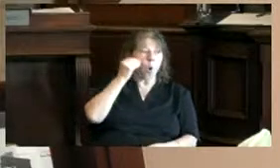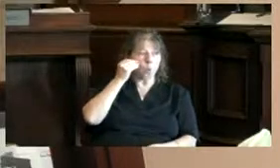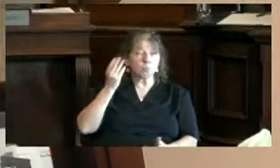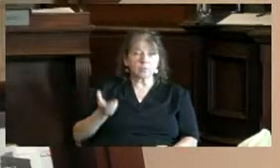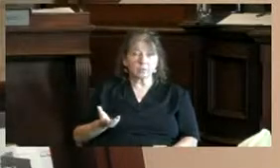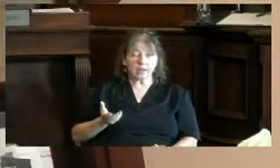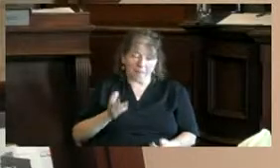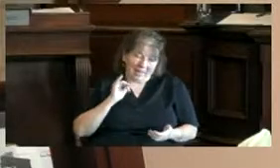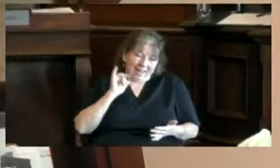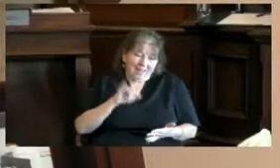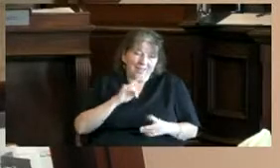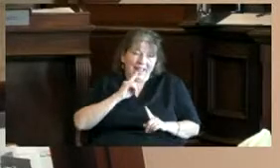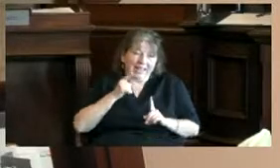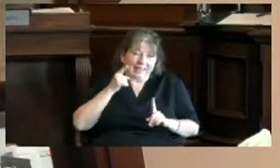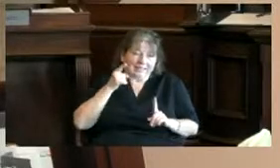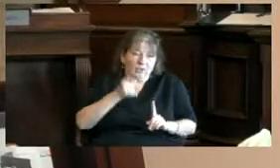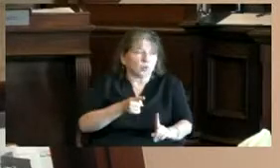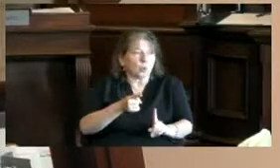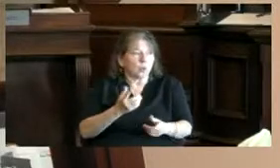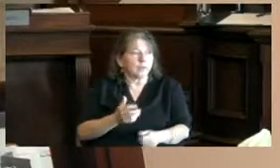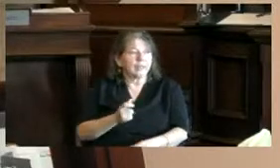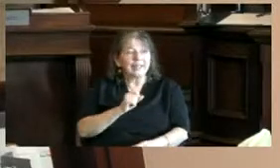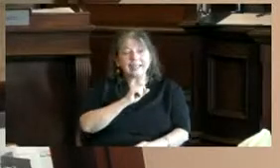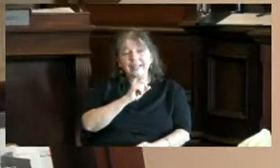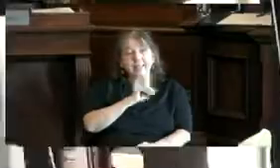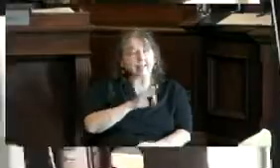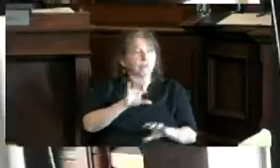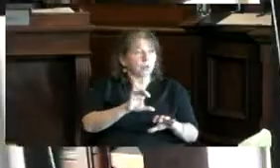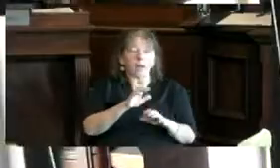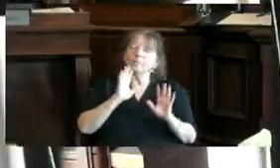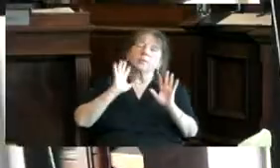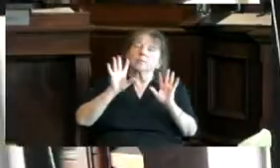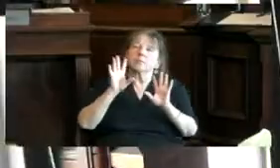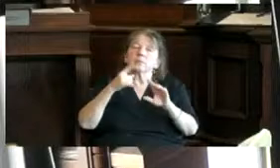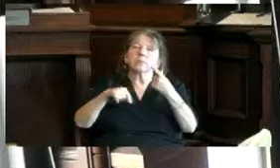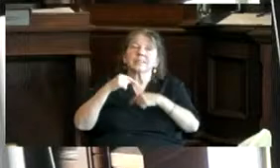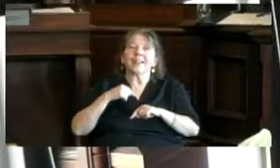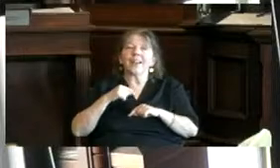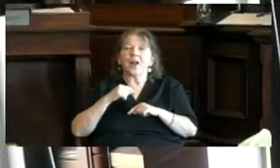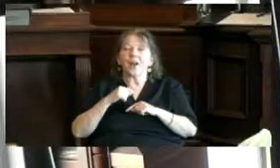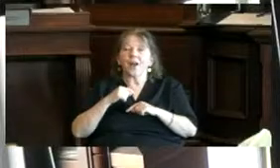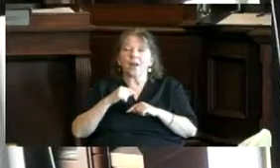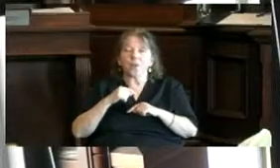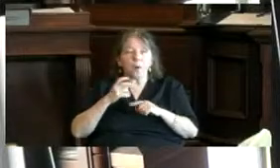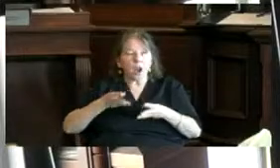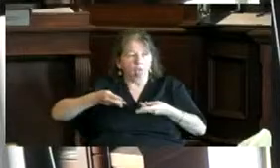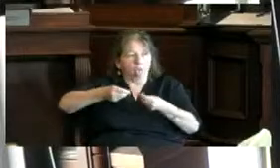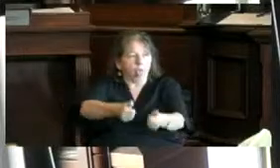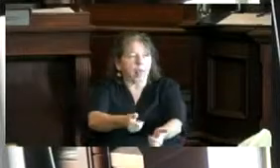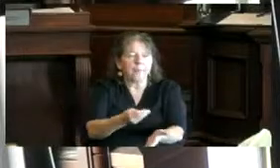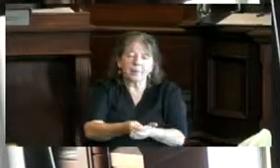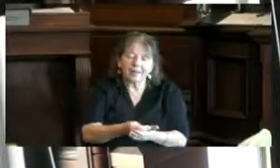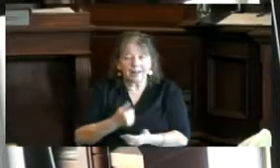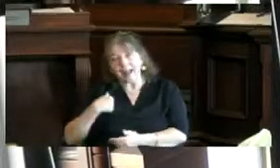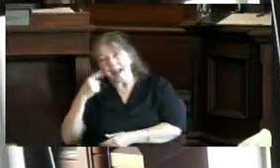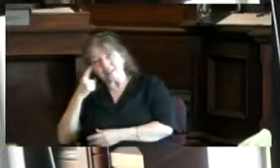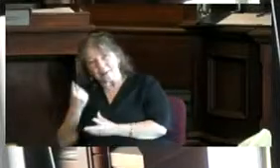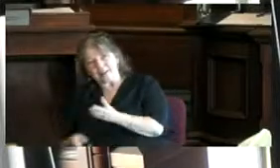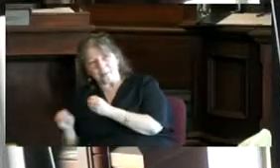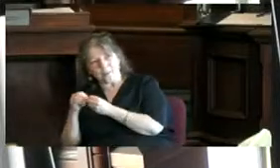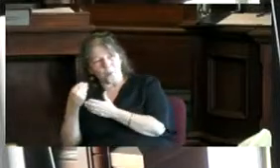the ultimate measure. If we are doing any of these efforts, and there's money being spent. I always say there should be more money being